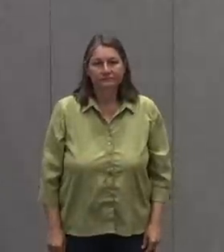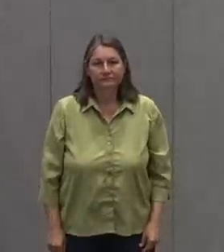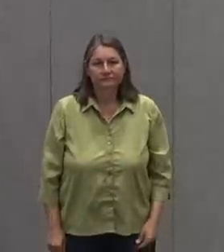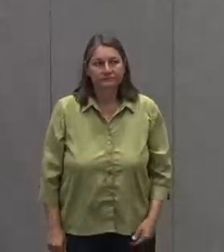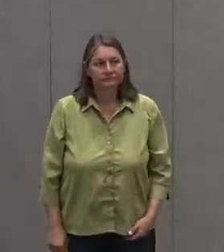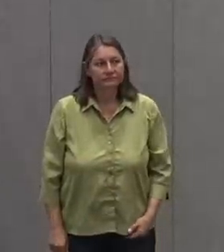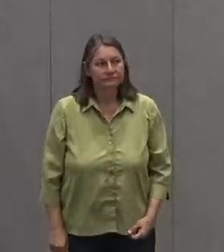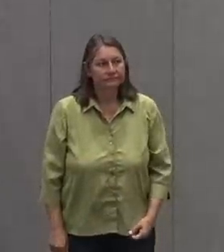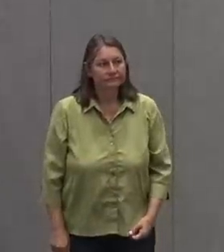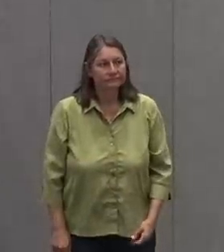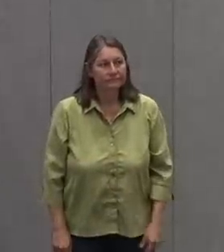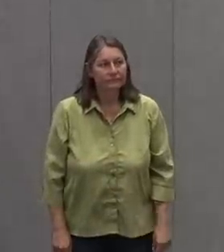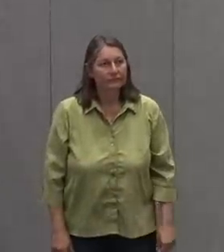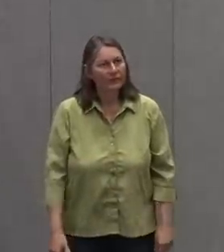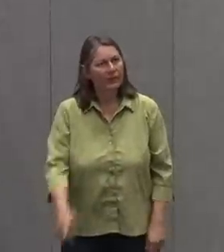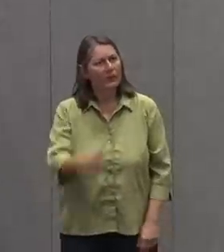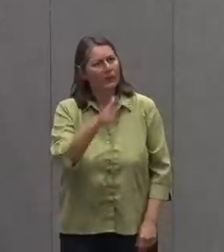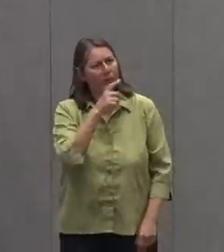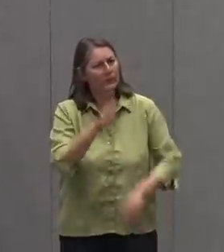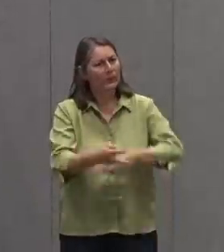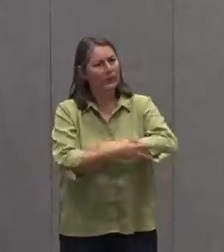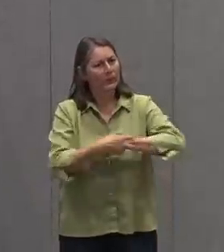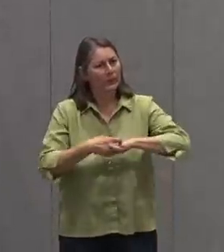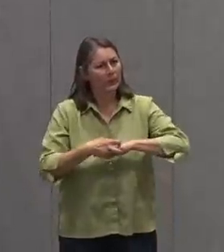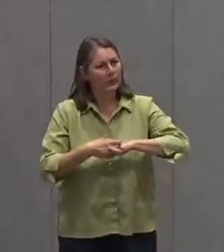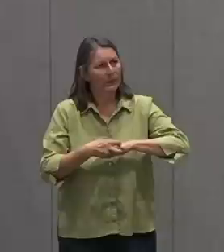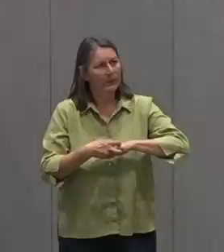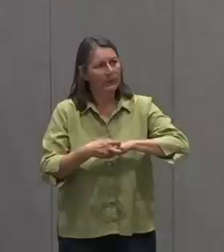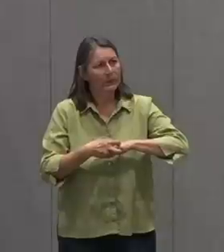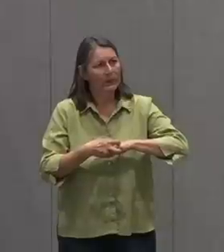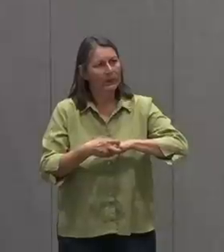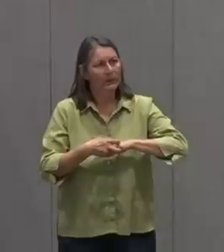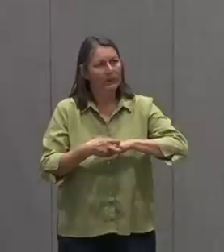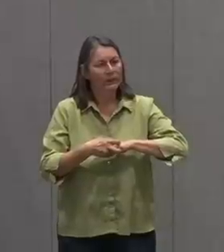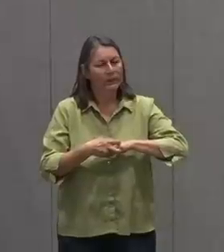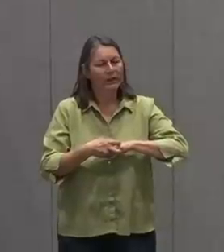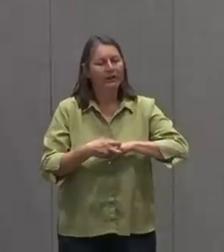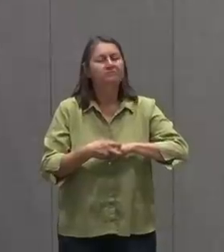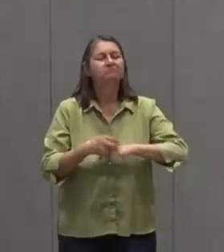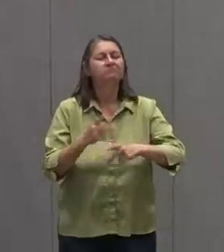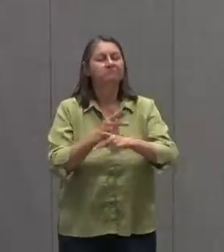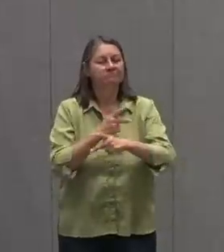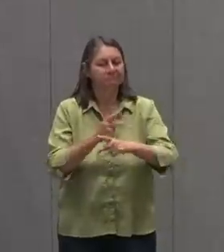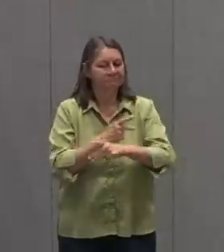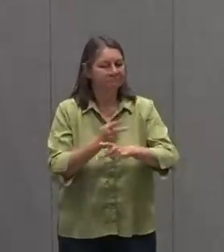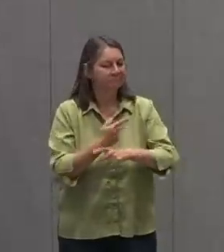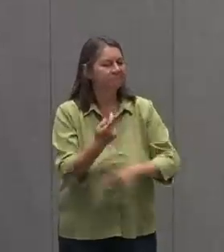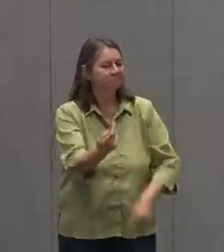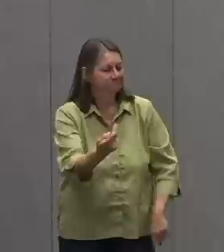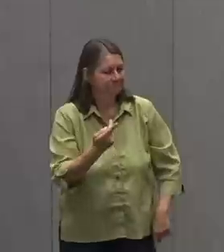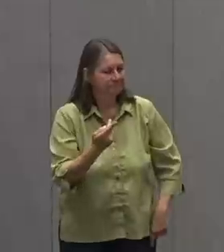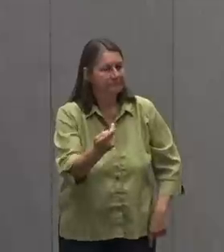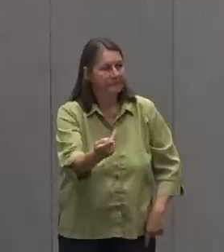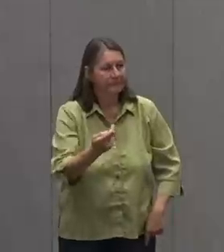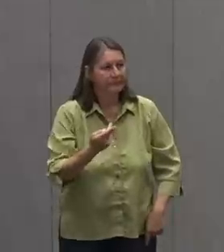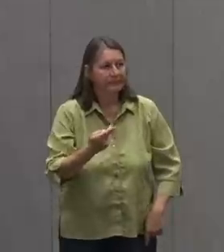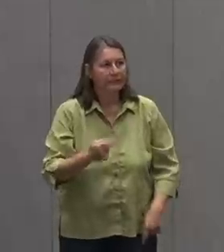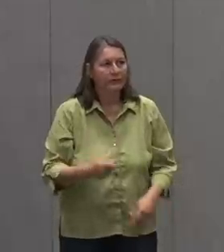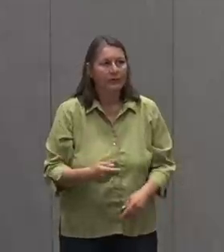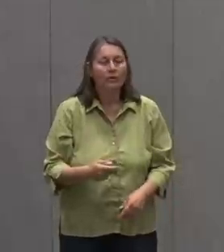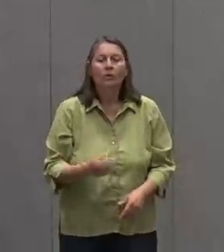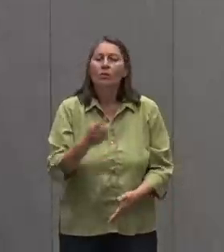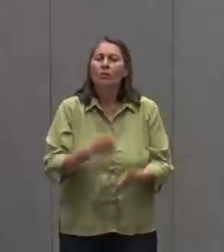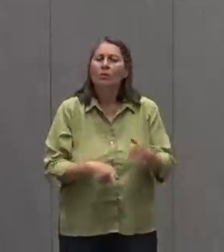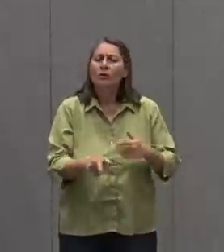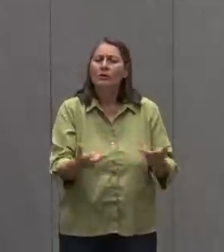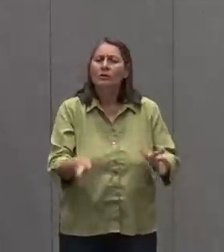Well, who did it? Let's solve this together. Let's start with the facts we know.